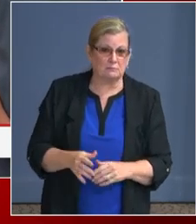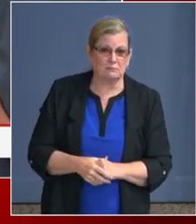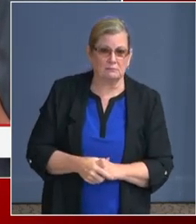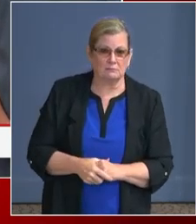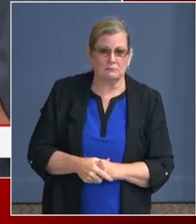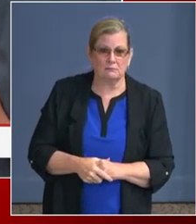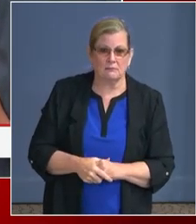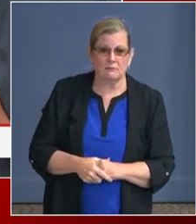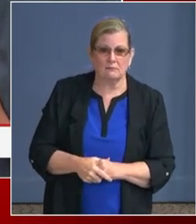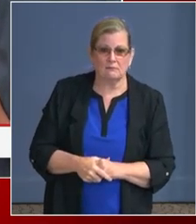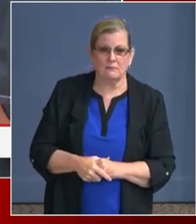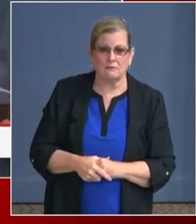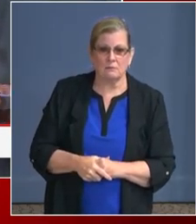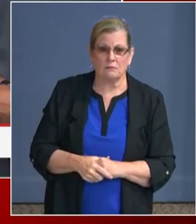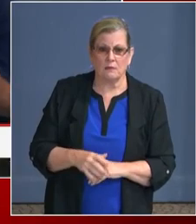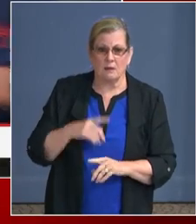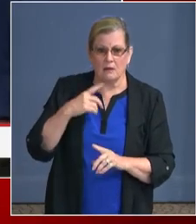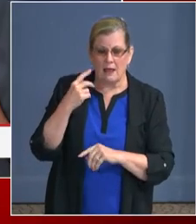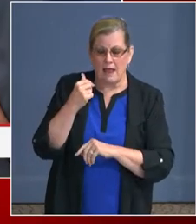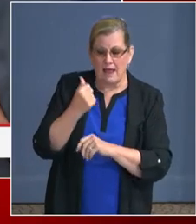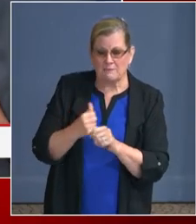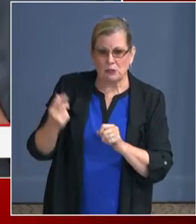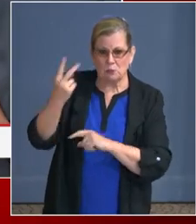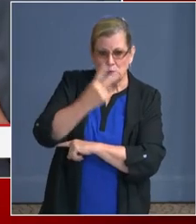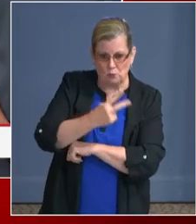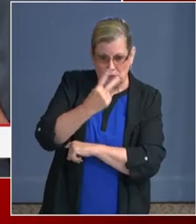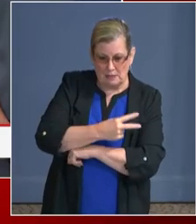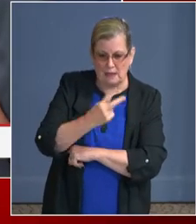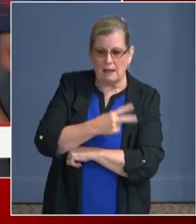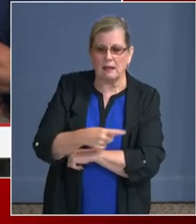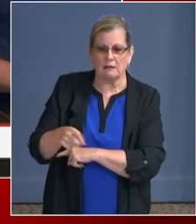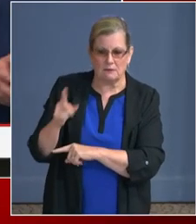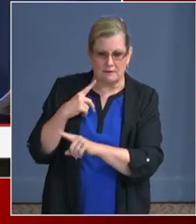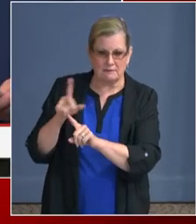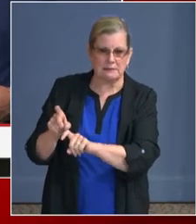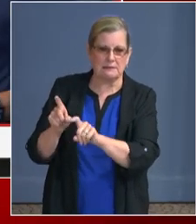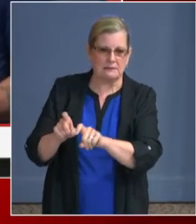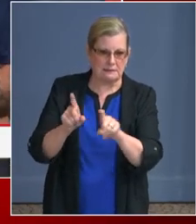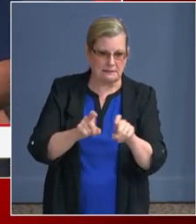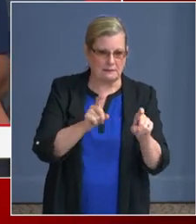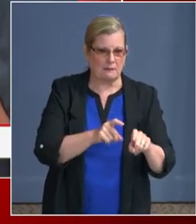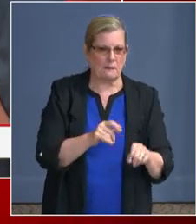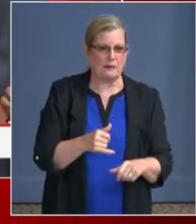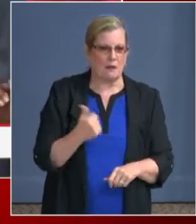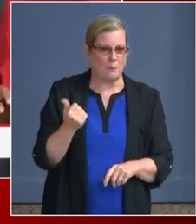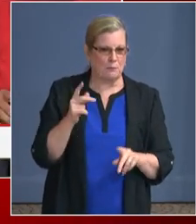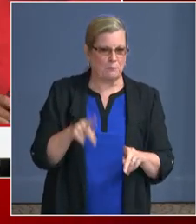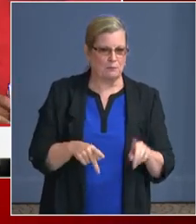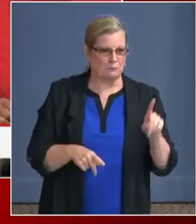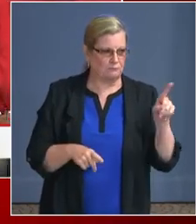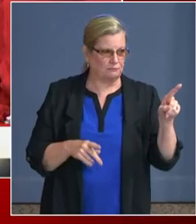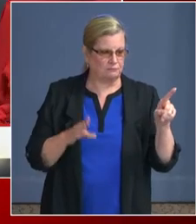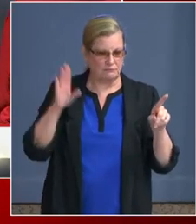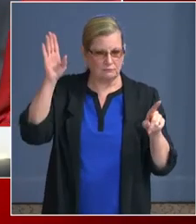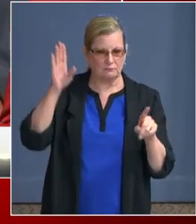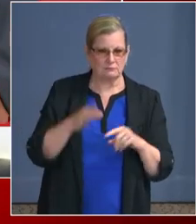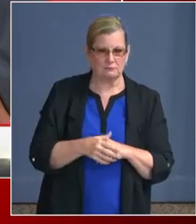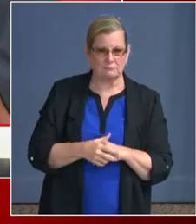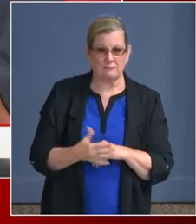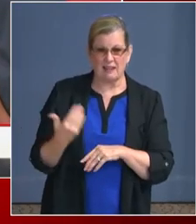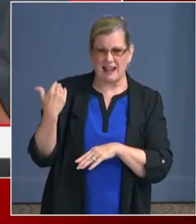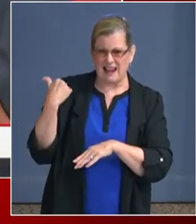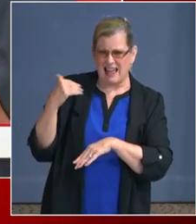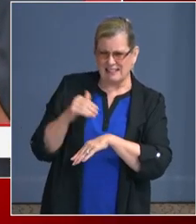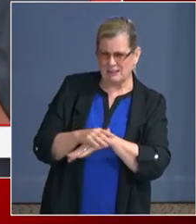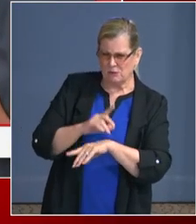testing. I think Chris should stay up there because my question has to do with that. Last night I reported, by